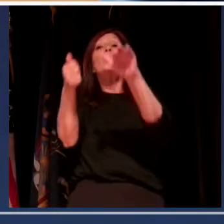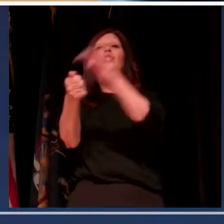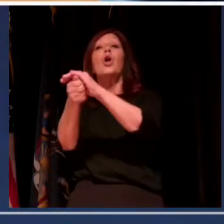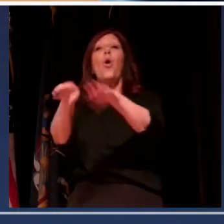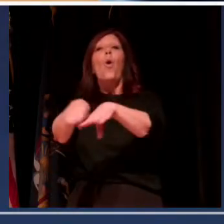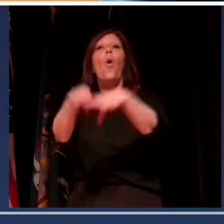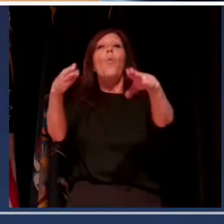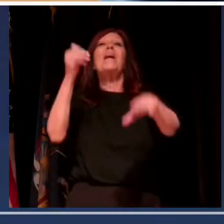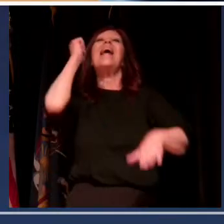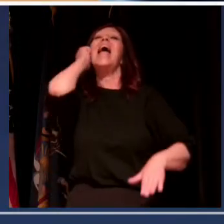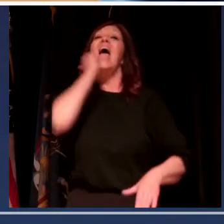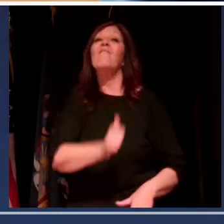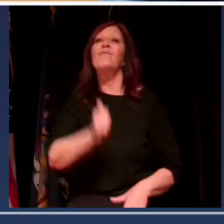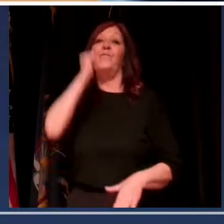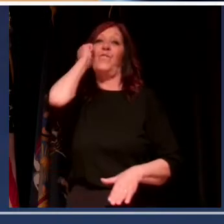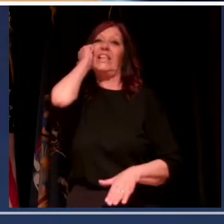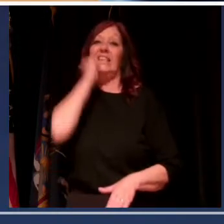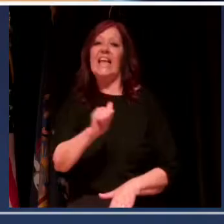365 days a year.